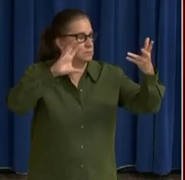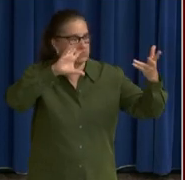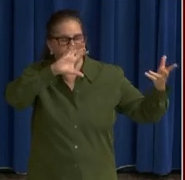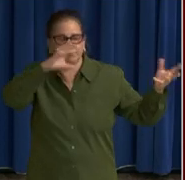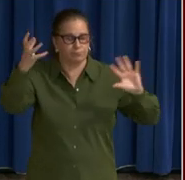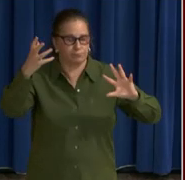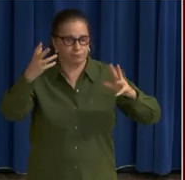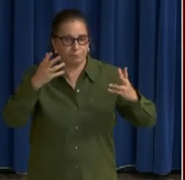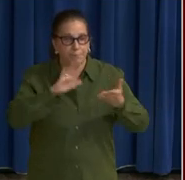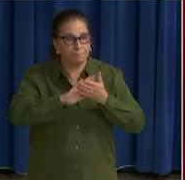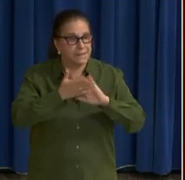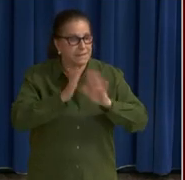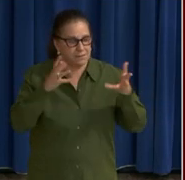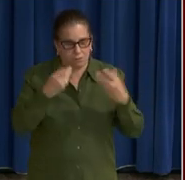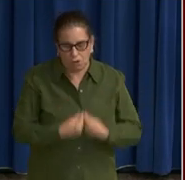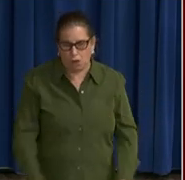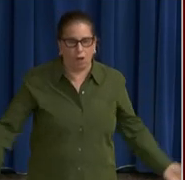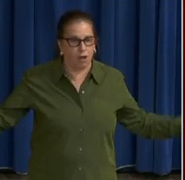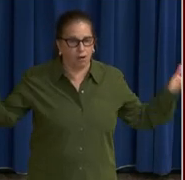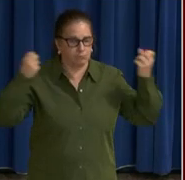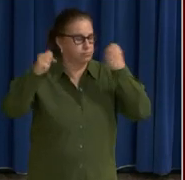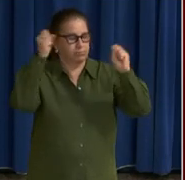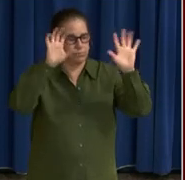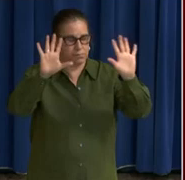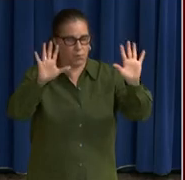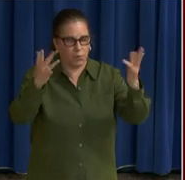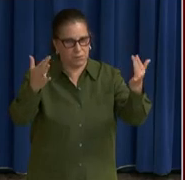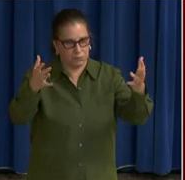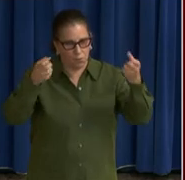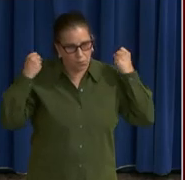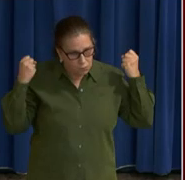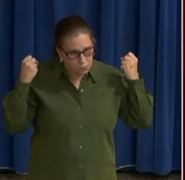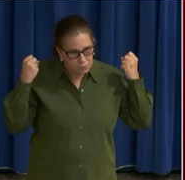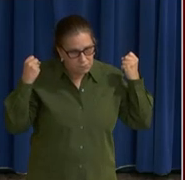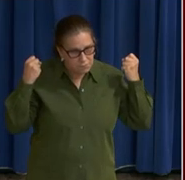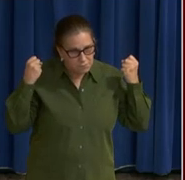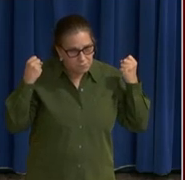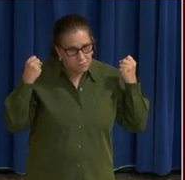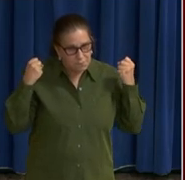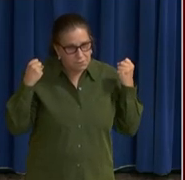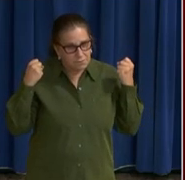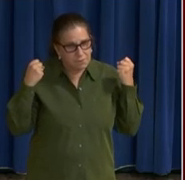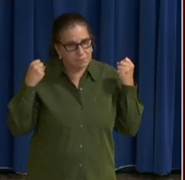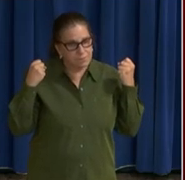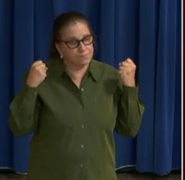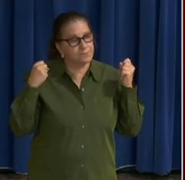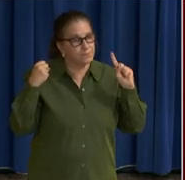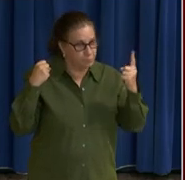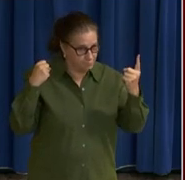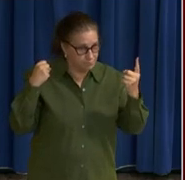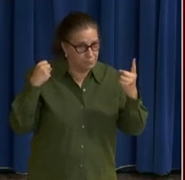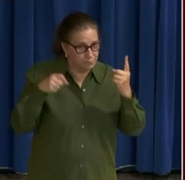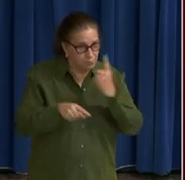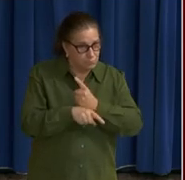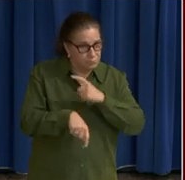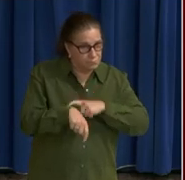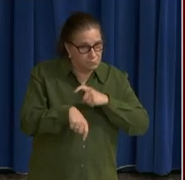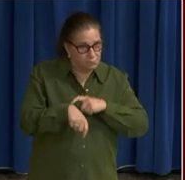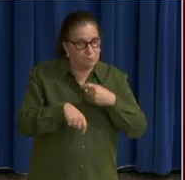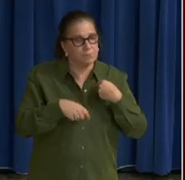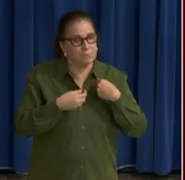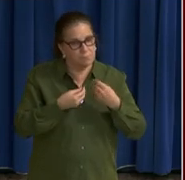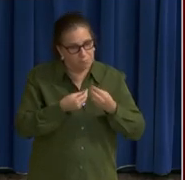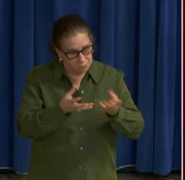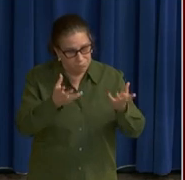see. So we put the video out there. Take a look at it. You can draw your own conclusions in hindsight or not as to